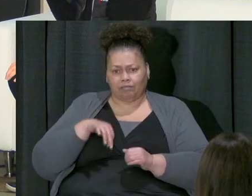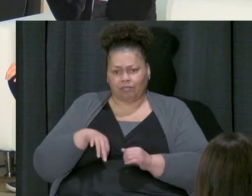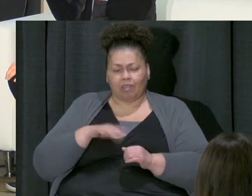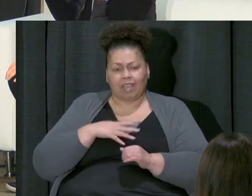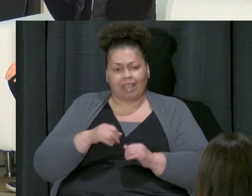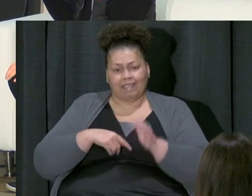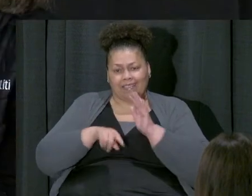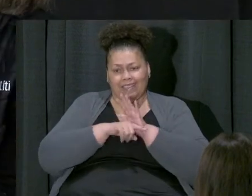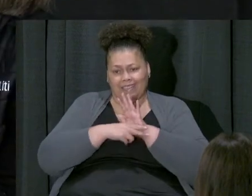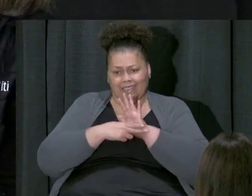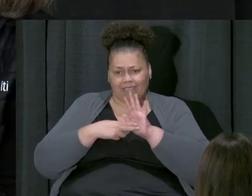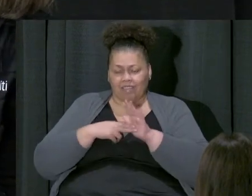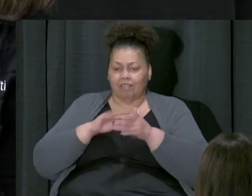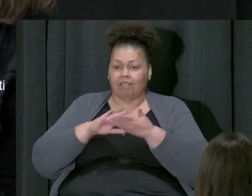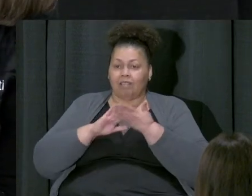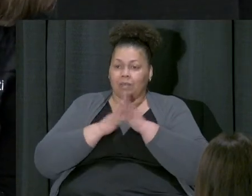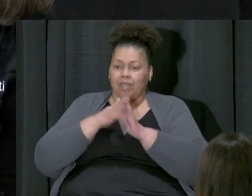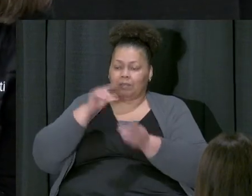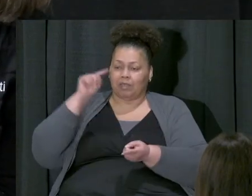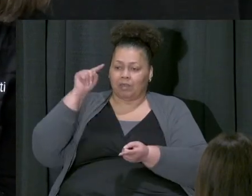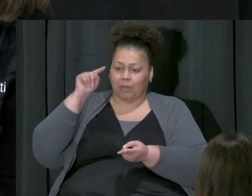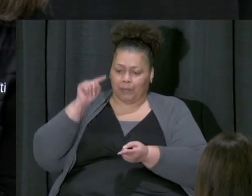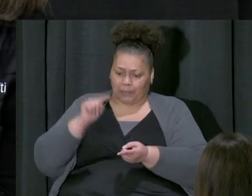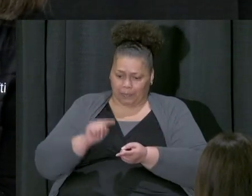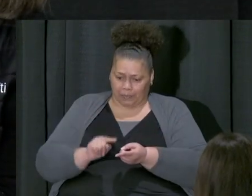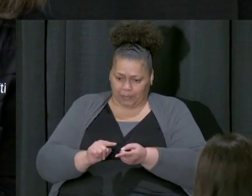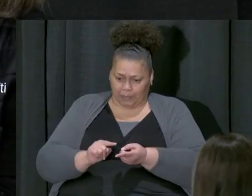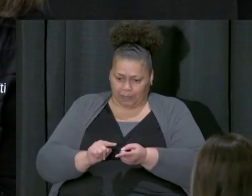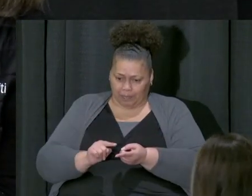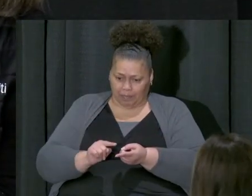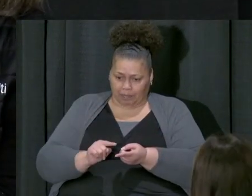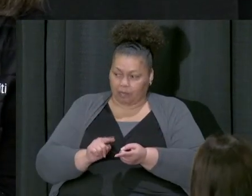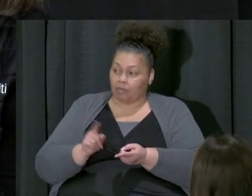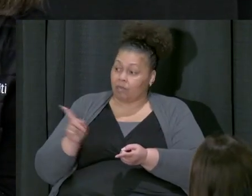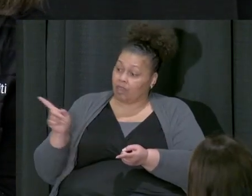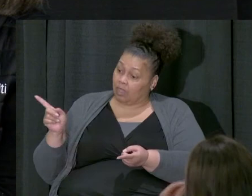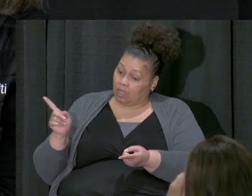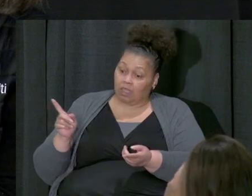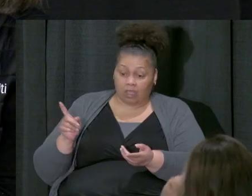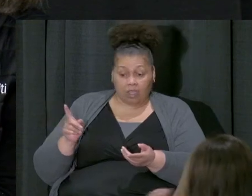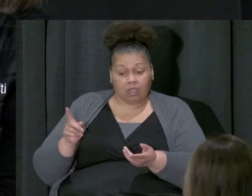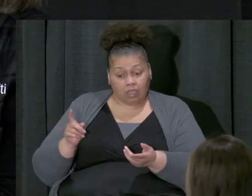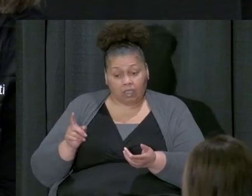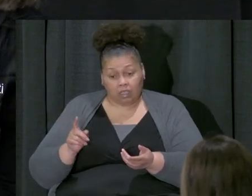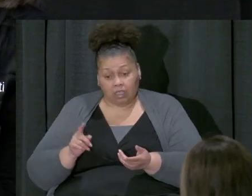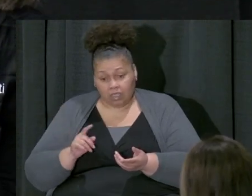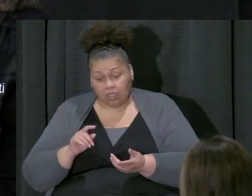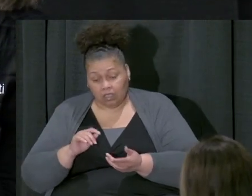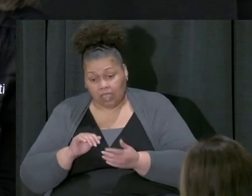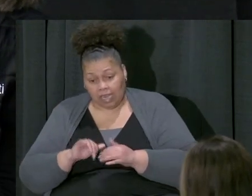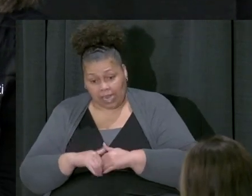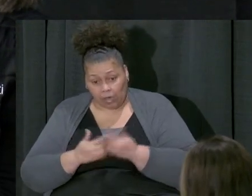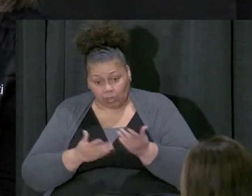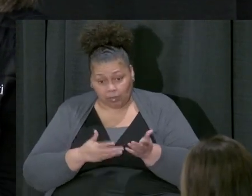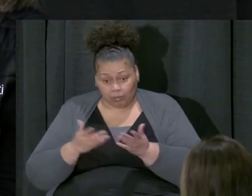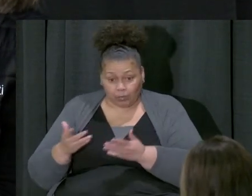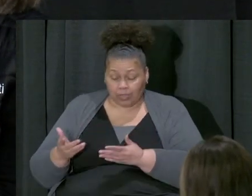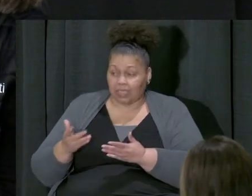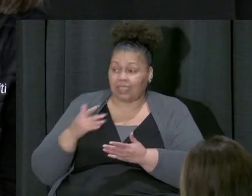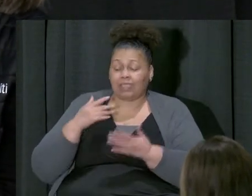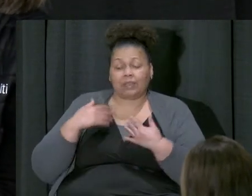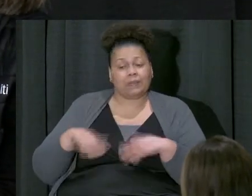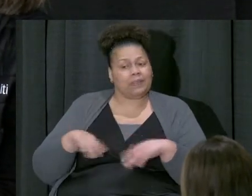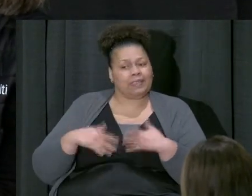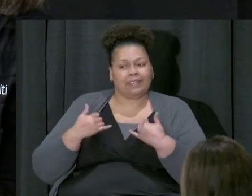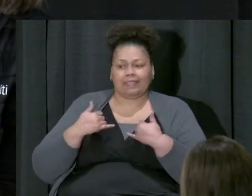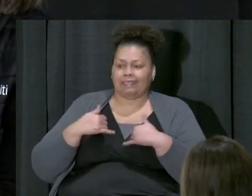so? Yeah, well, how we bring it to everybody needing it is still one of my challenge.